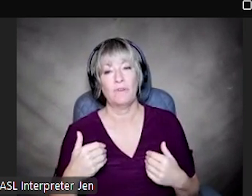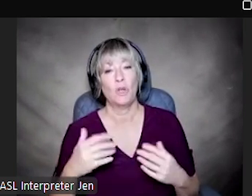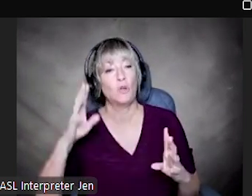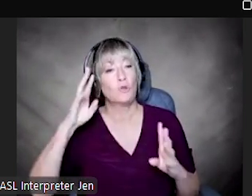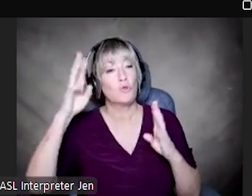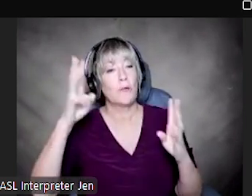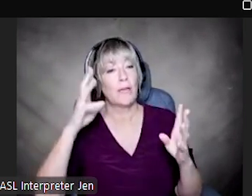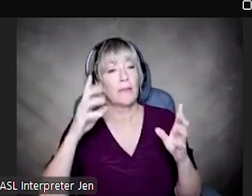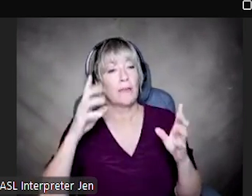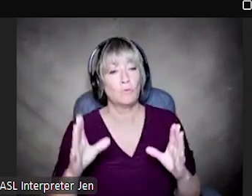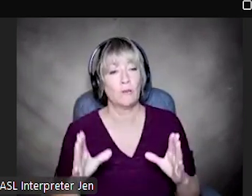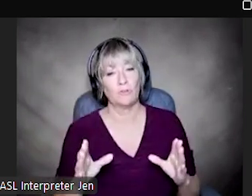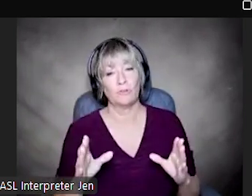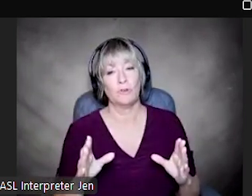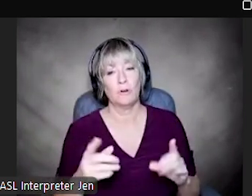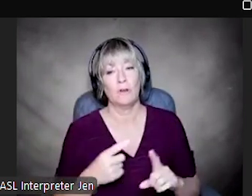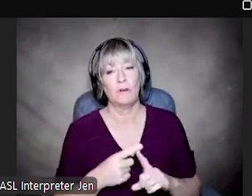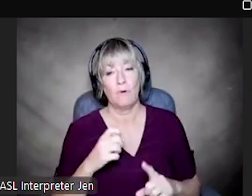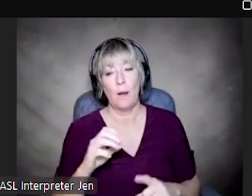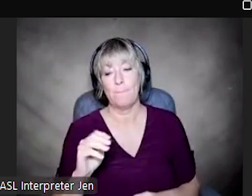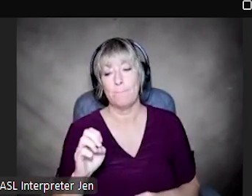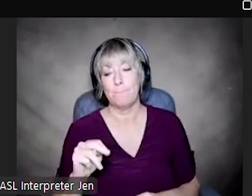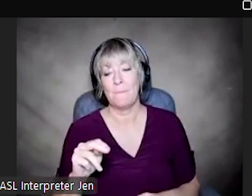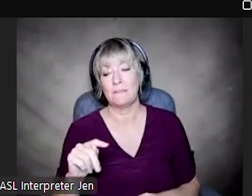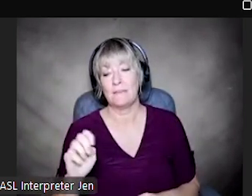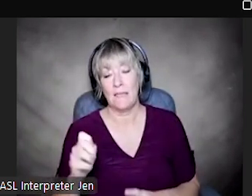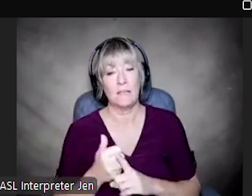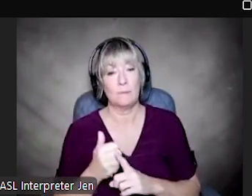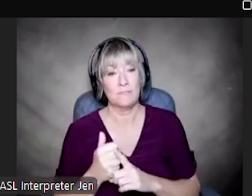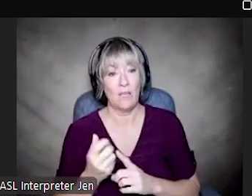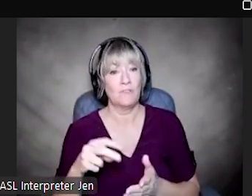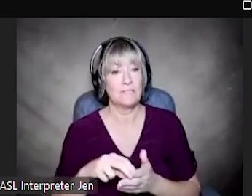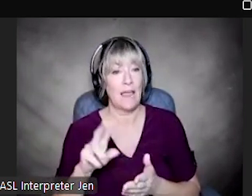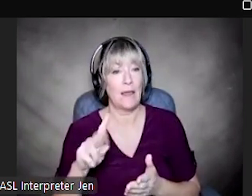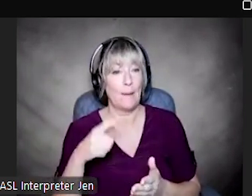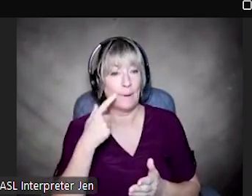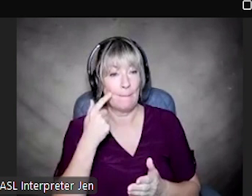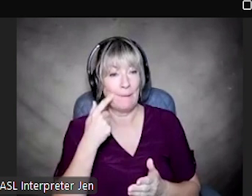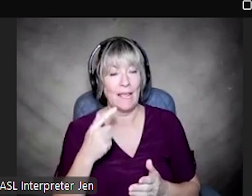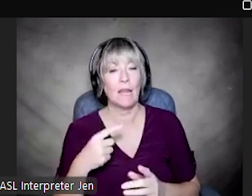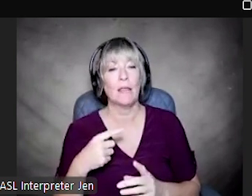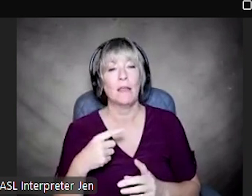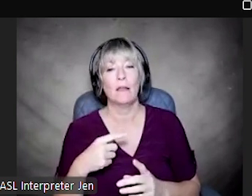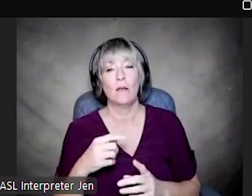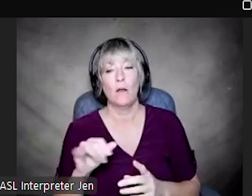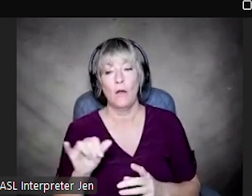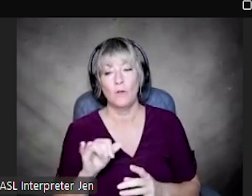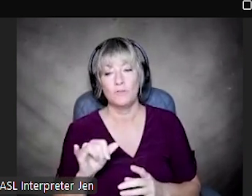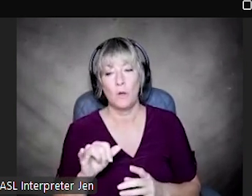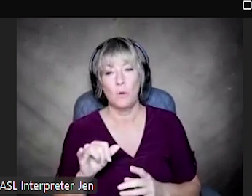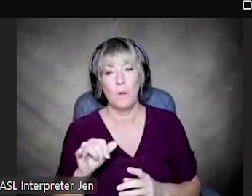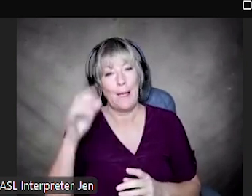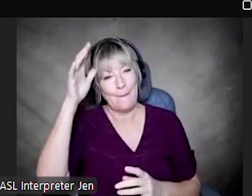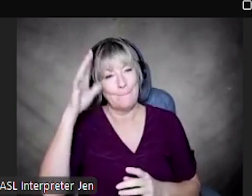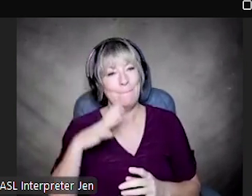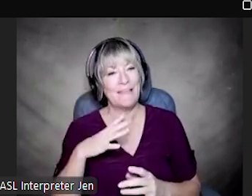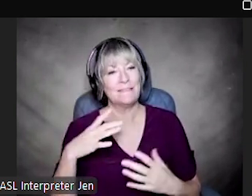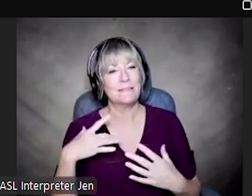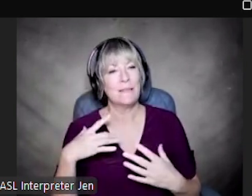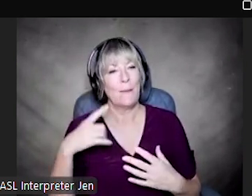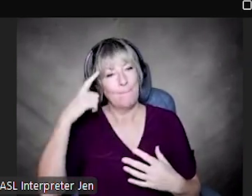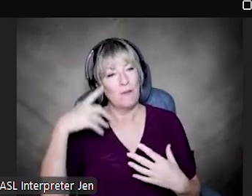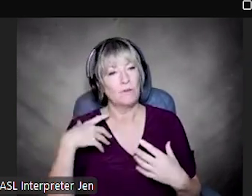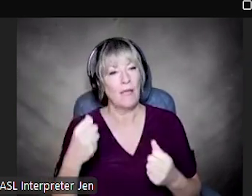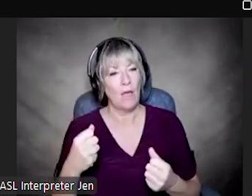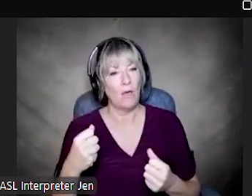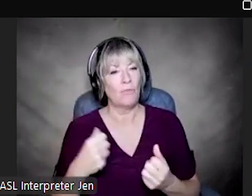creative director from Mente, who is a stand-up comedian and also a men's mental health advocate and